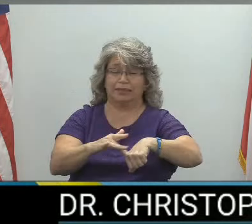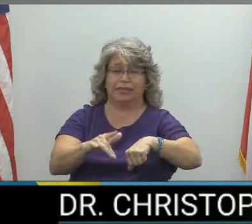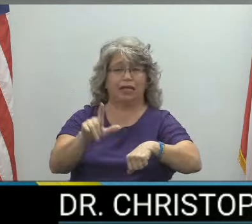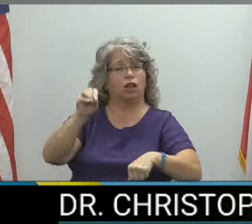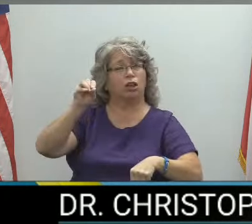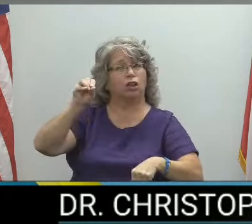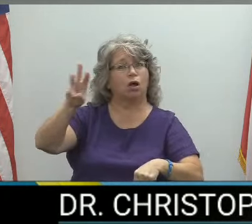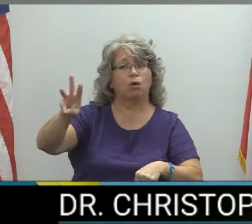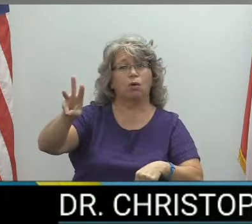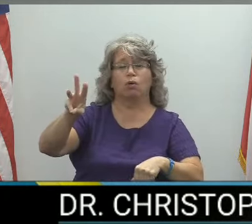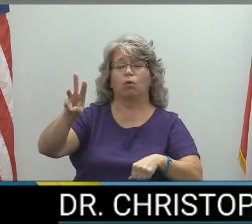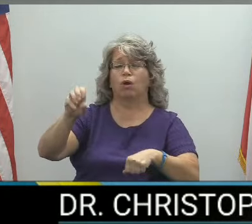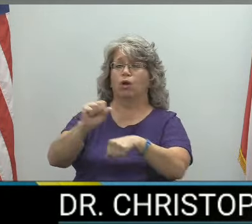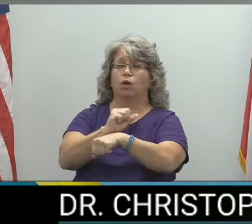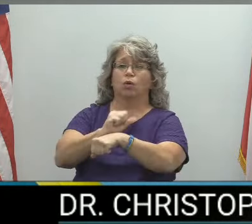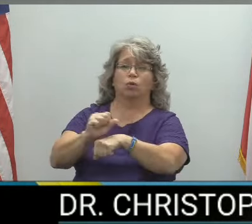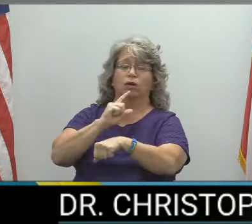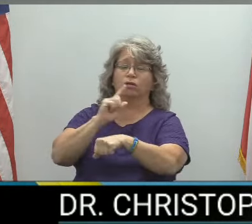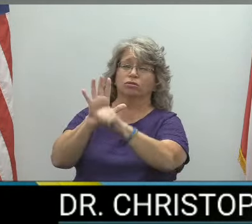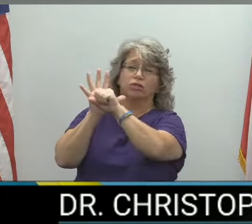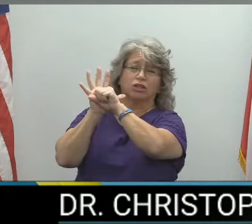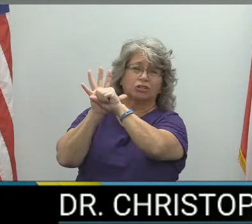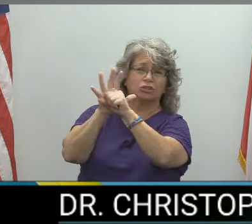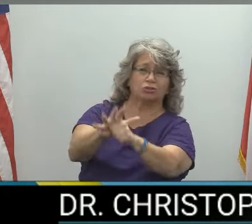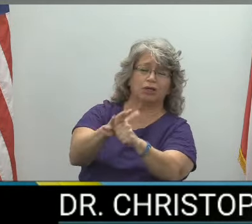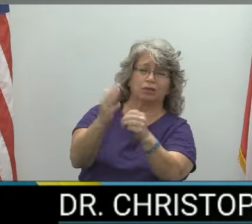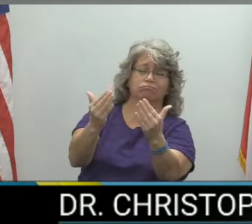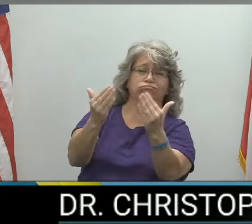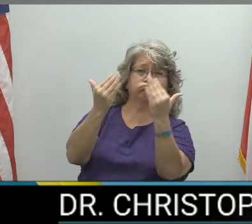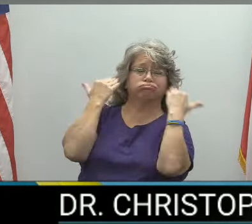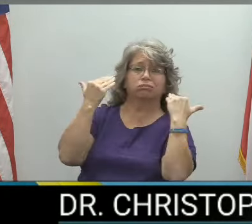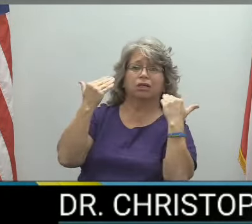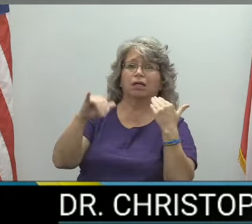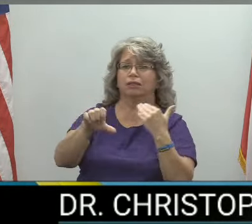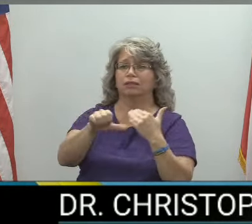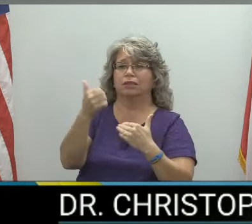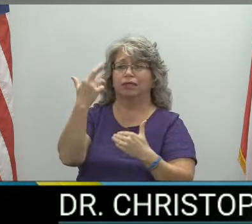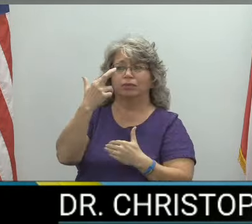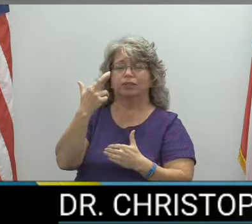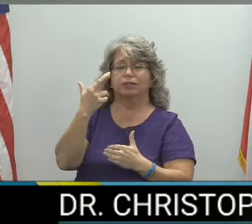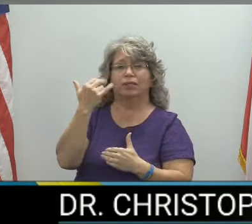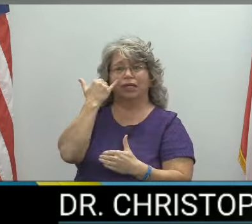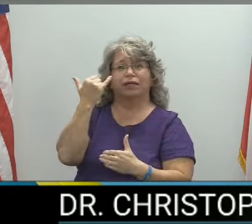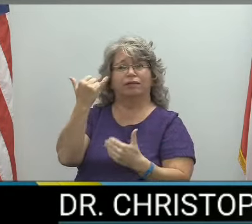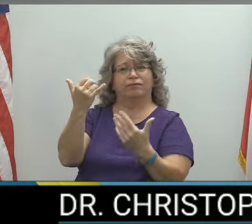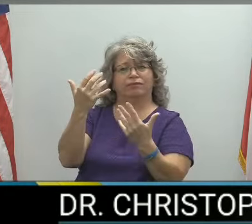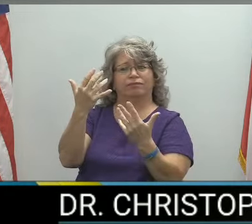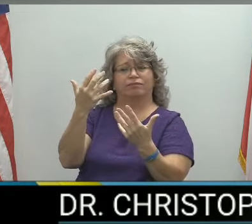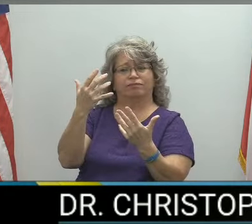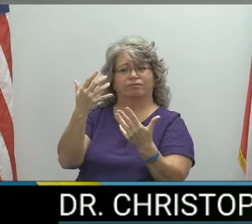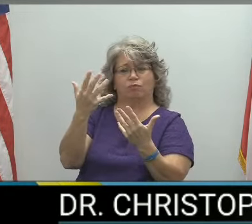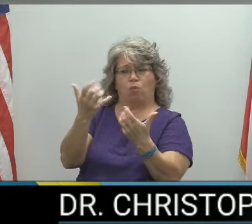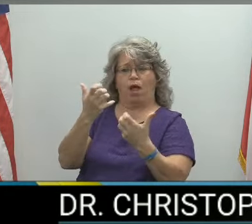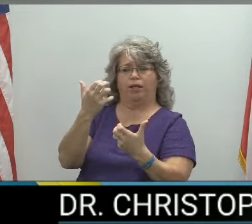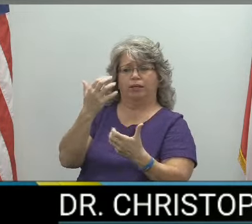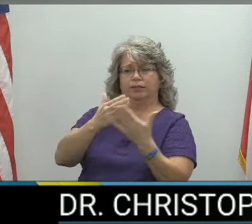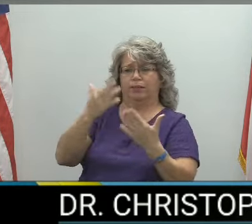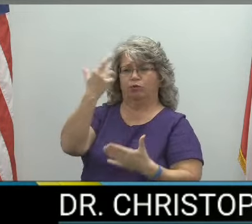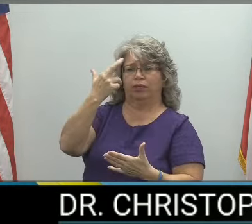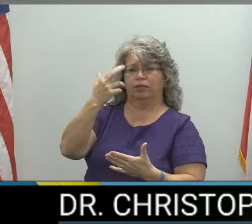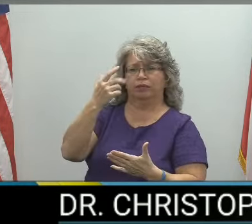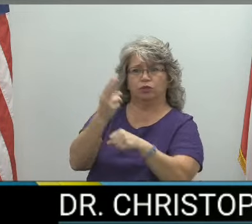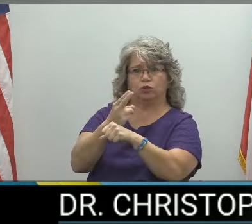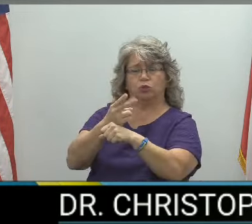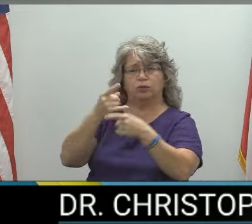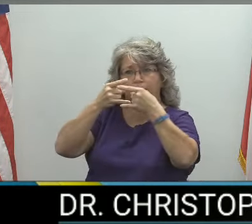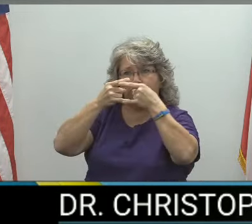the workers are stressed, and it's another reason that if you're looking for one to mask up and to try to avoid getting COVID, we want